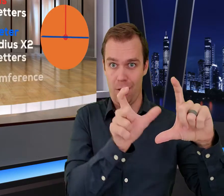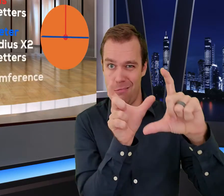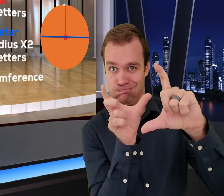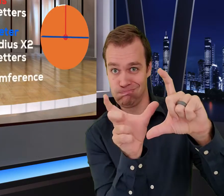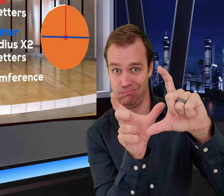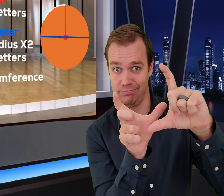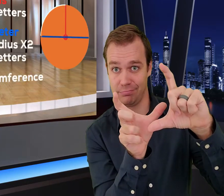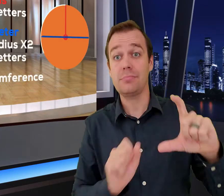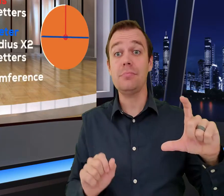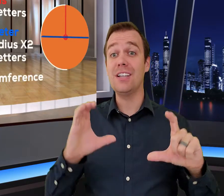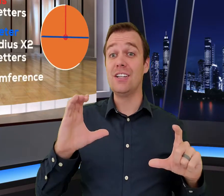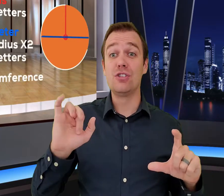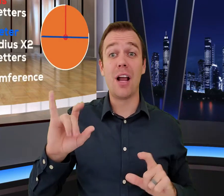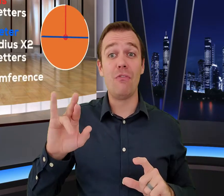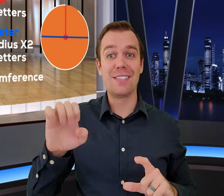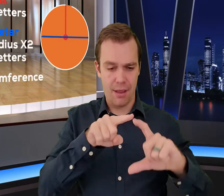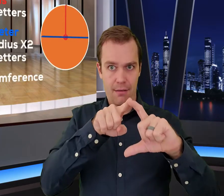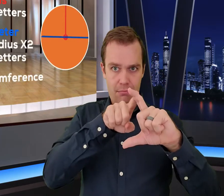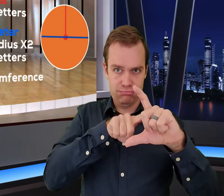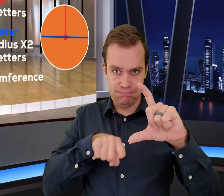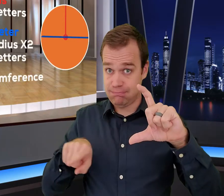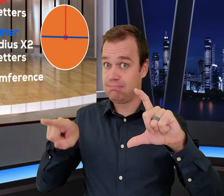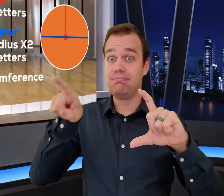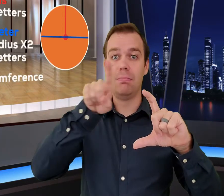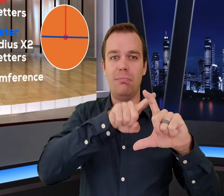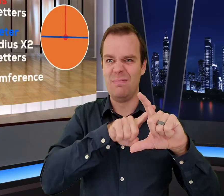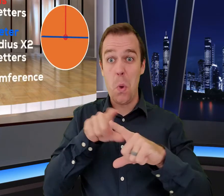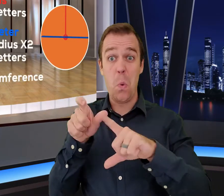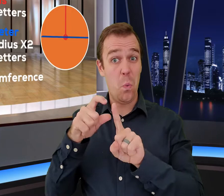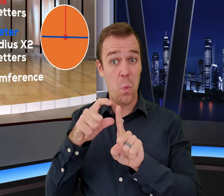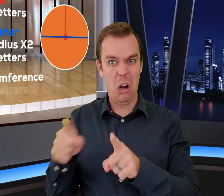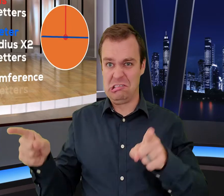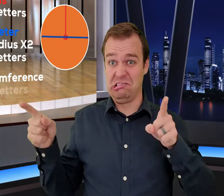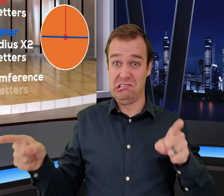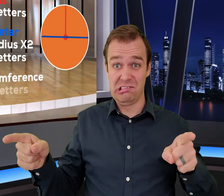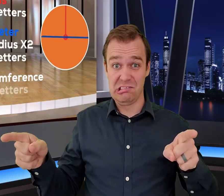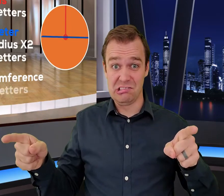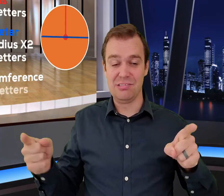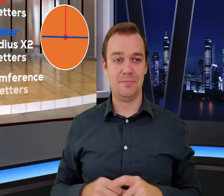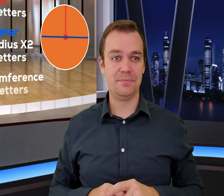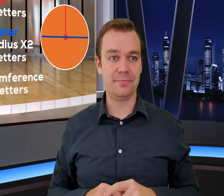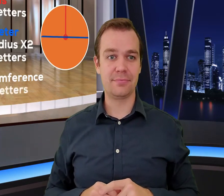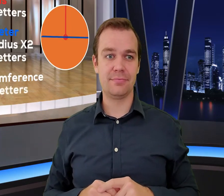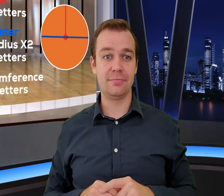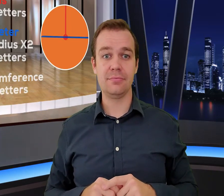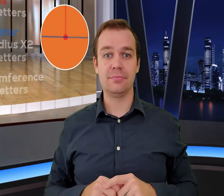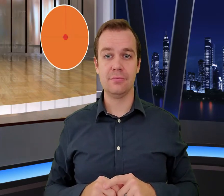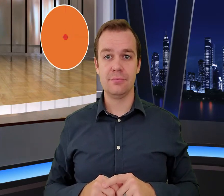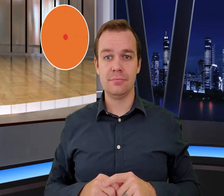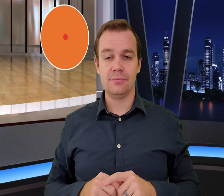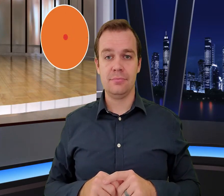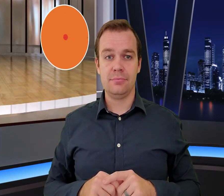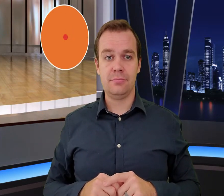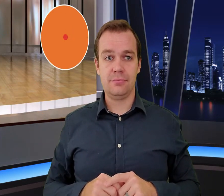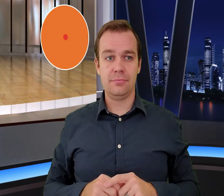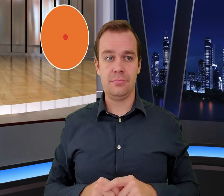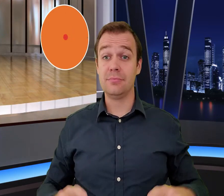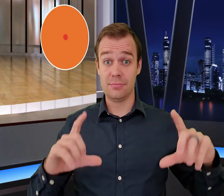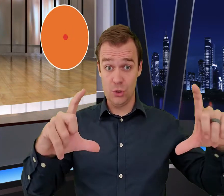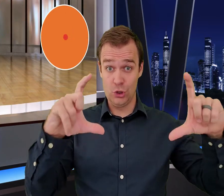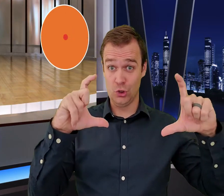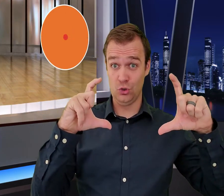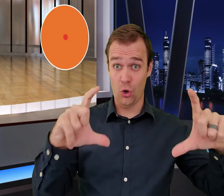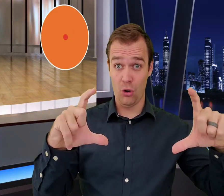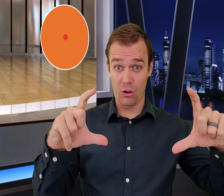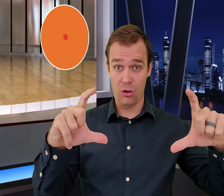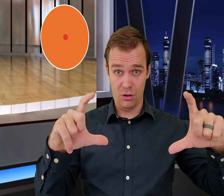letters. Circumference is the distance around the circle, 13 letters. A line that goes from one